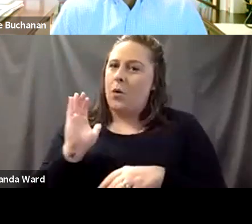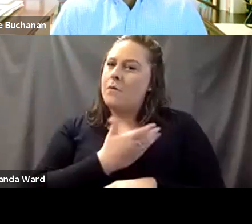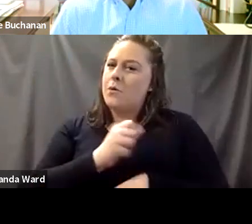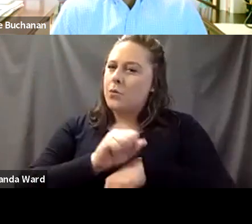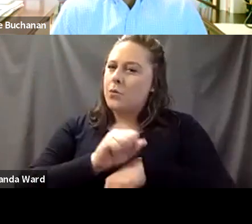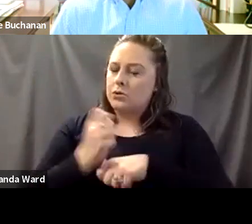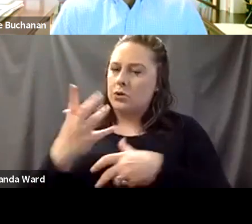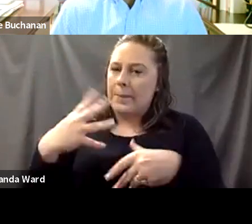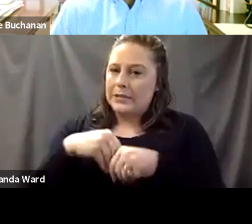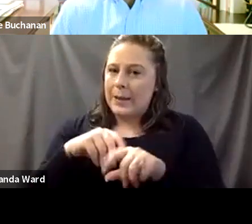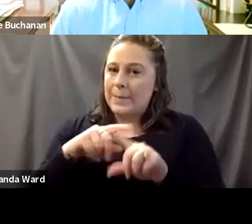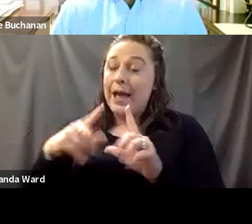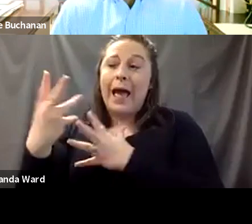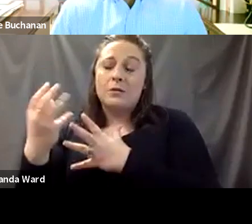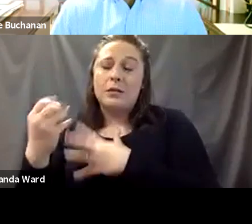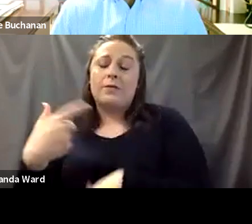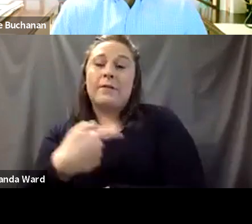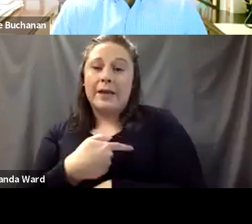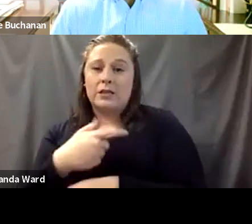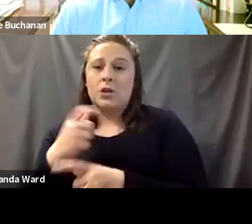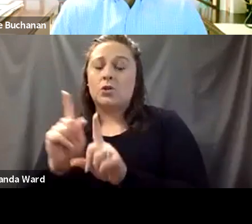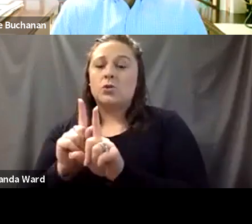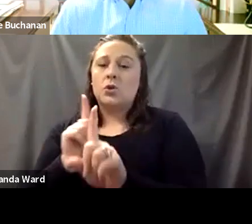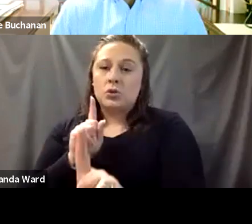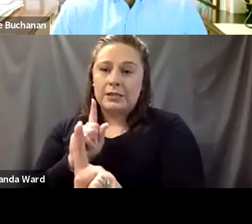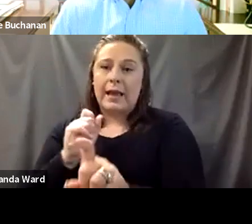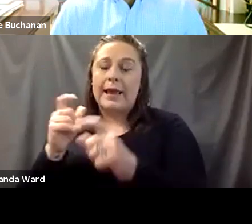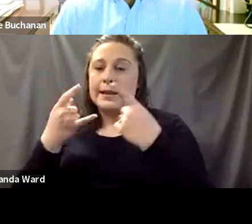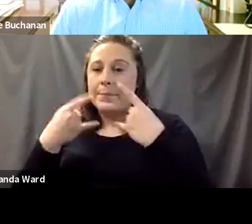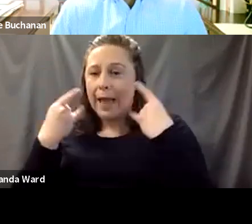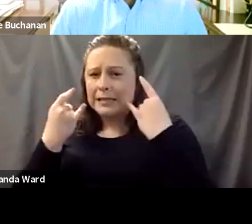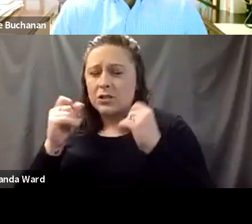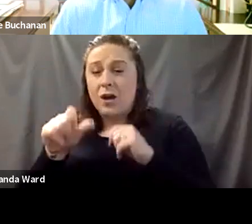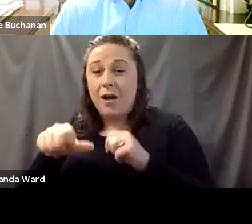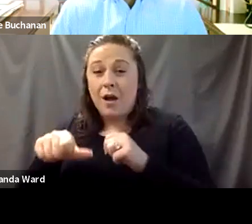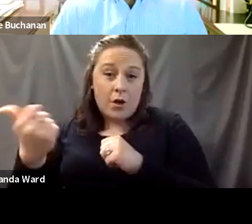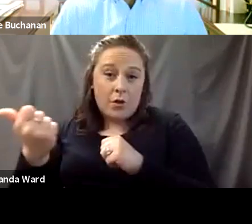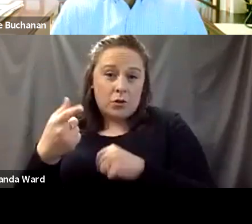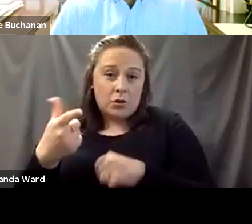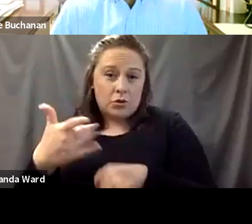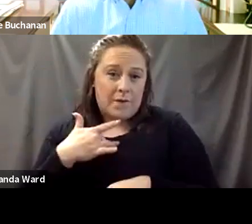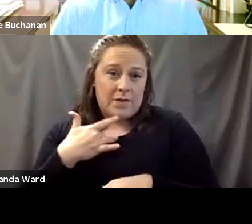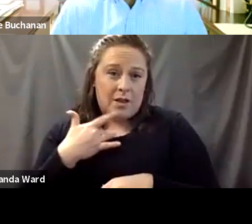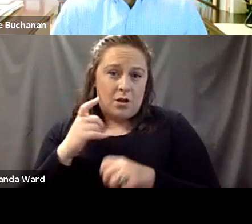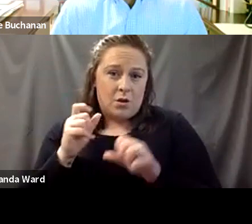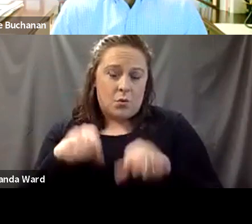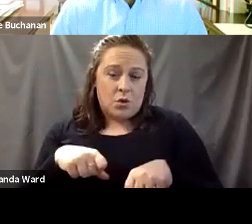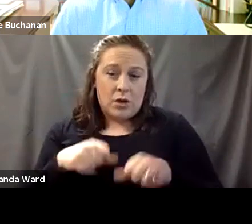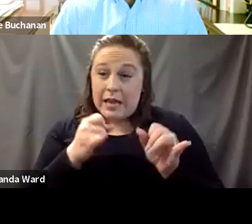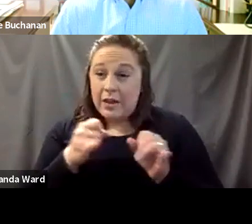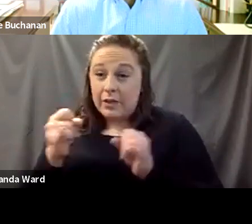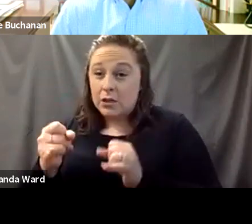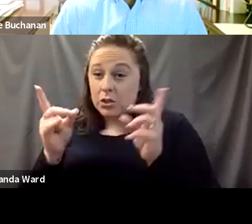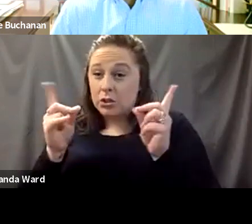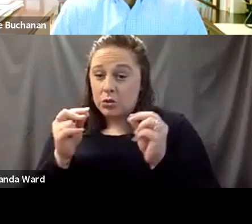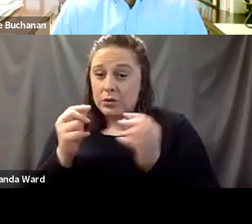participate. But now, outside of the vaccine, social distancing, and masks, is there anything else that you feel that we can individually do to help